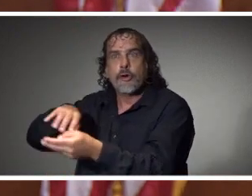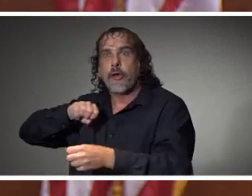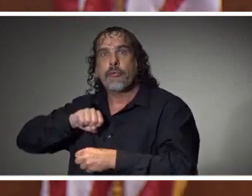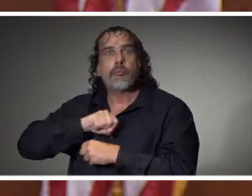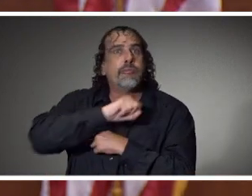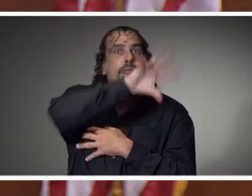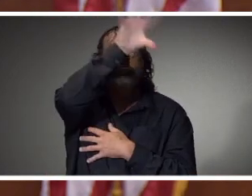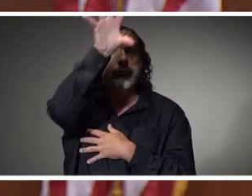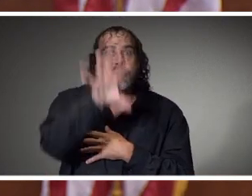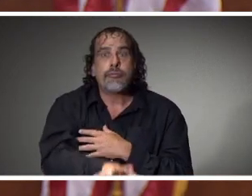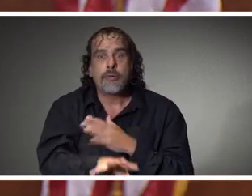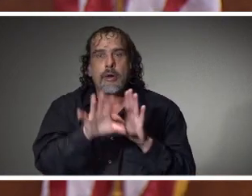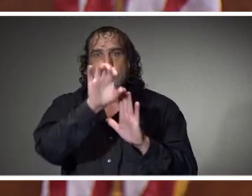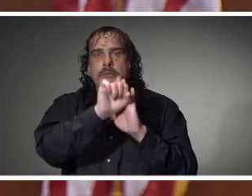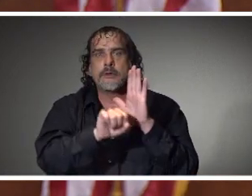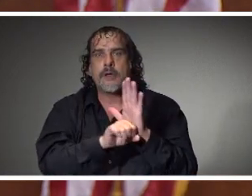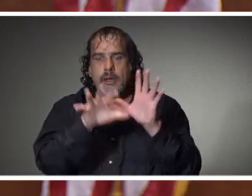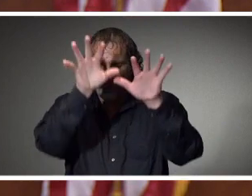out,